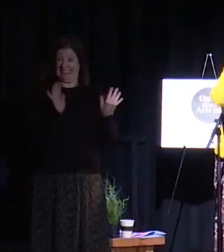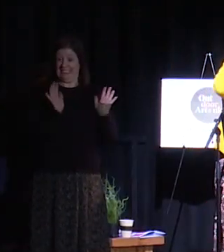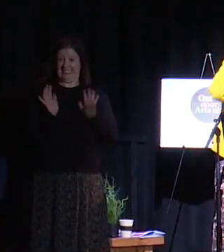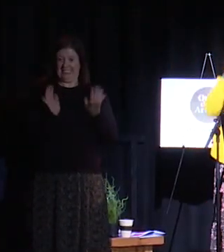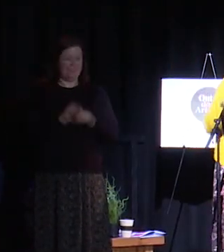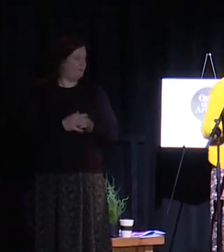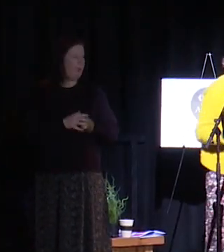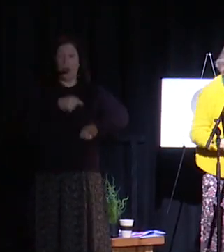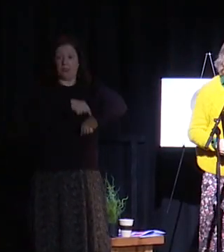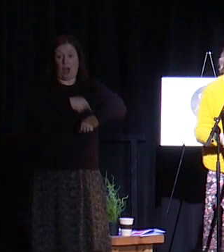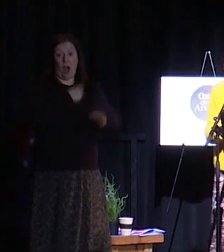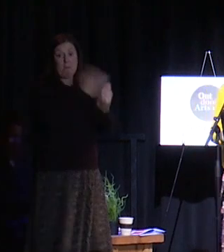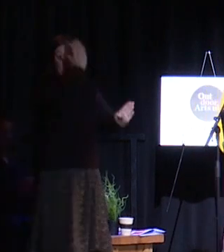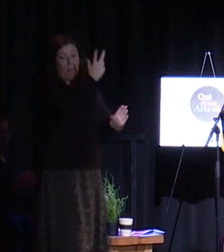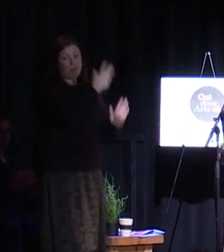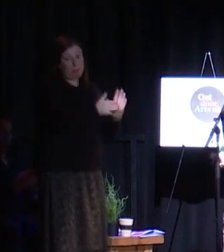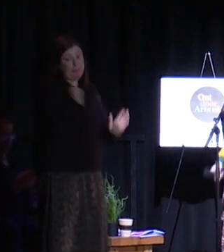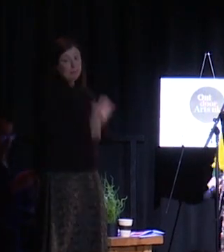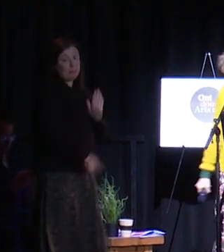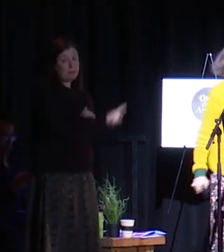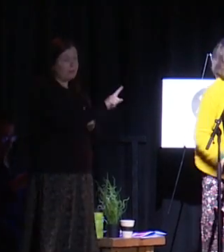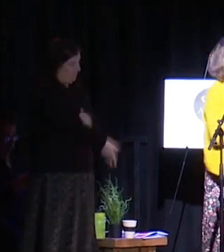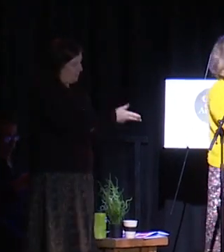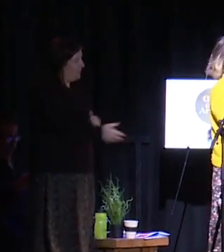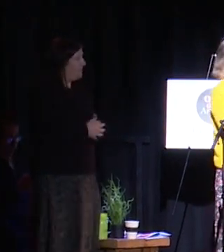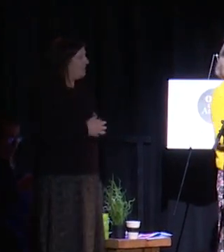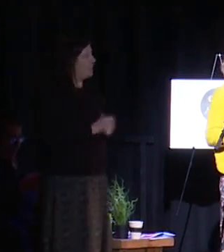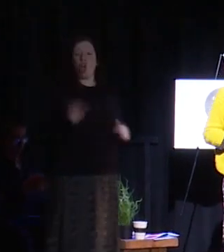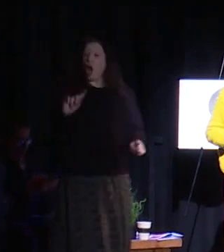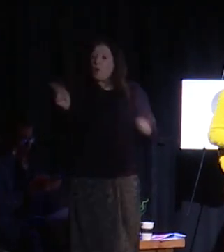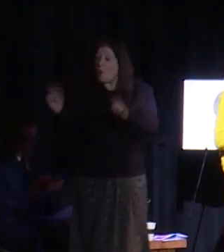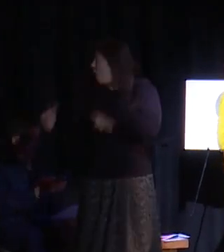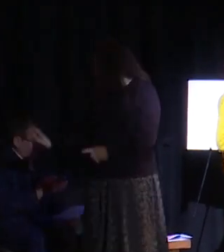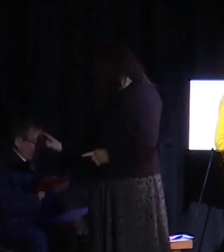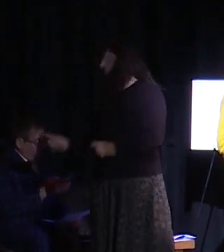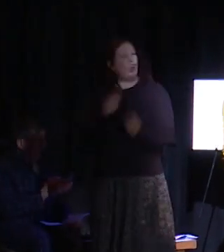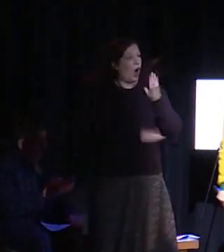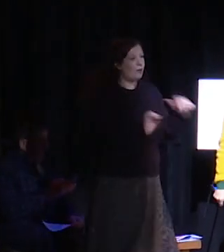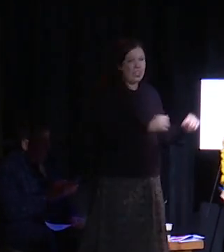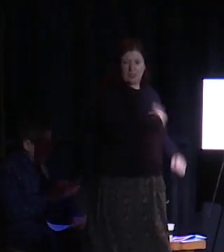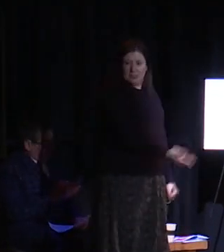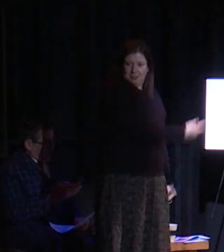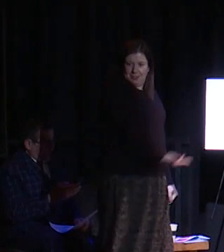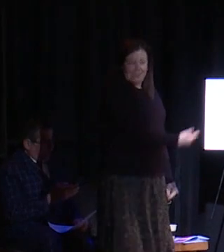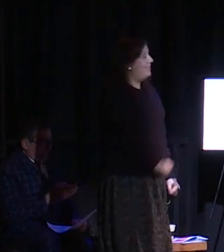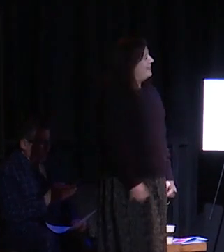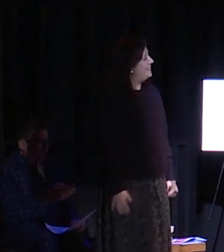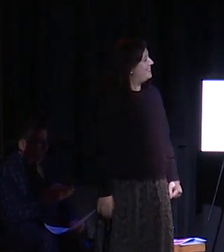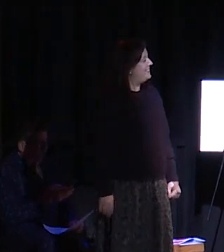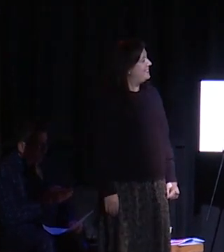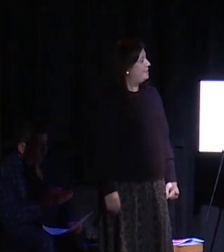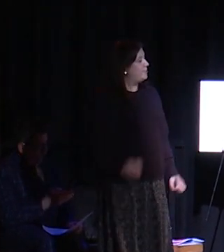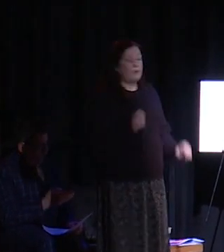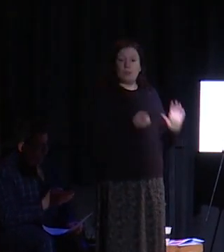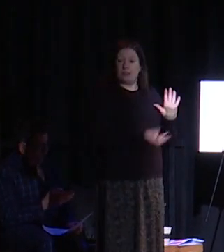Hello. I'm starting the timer. I am timing you horribly. I will. Okay. Go. Hang on. No, wait. Because we're not go. Up yet. So let go us past let that. Us get our